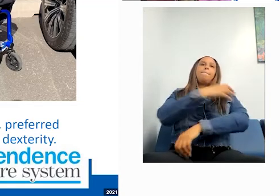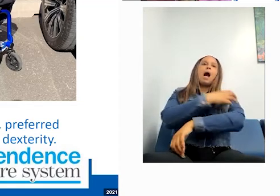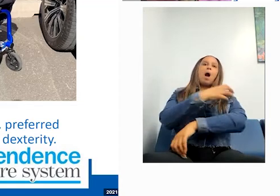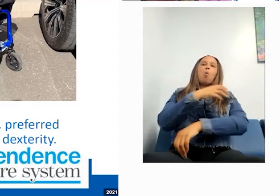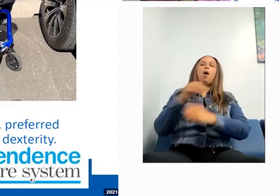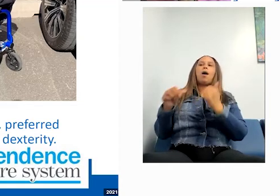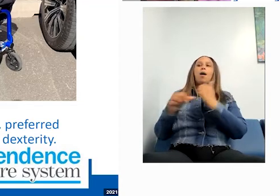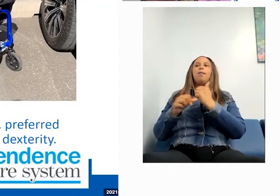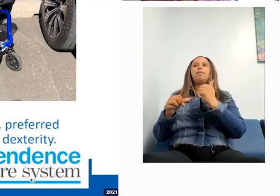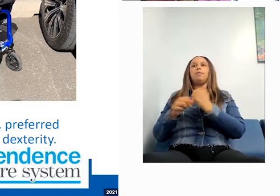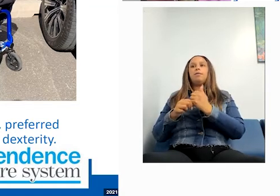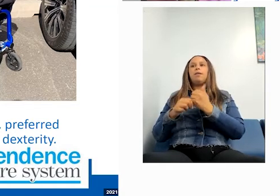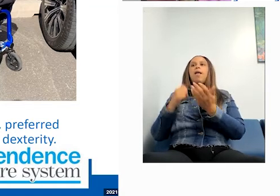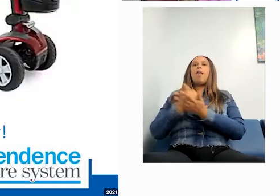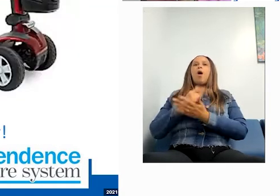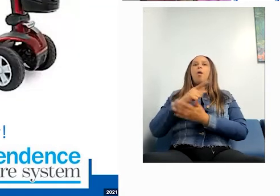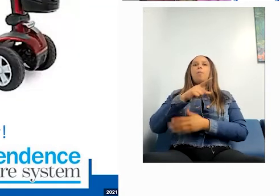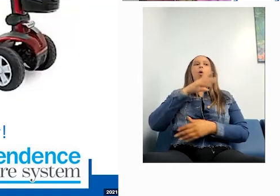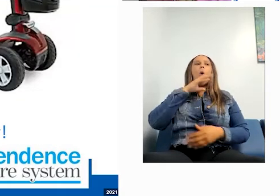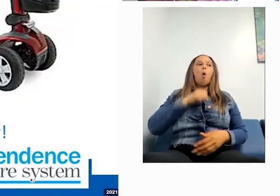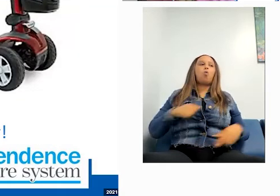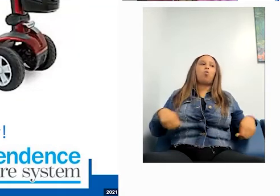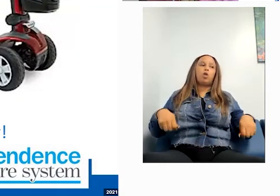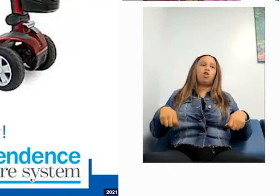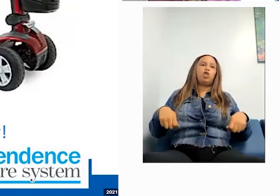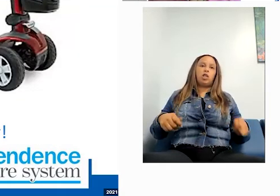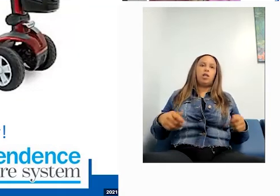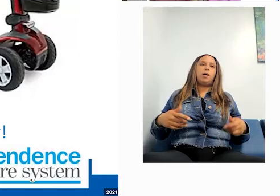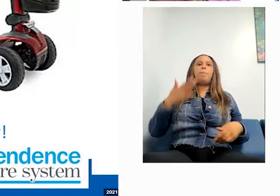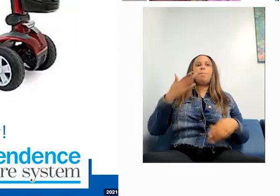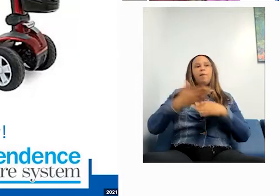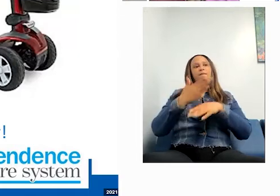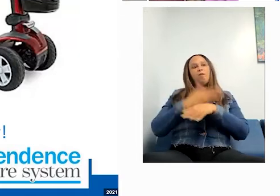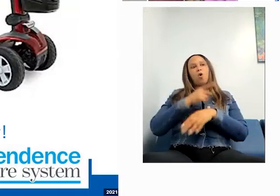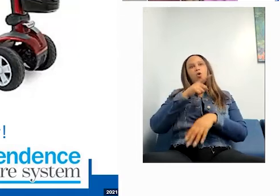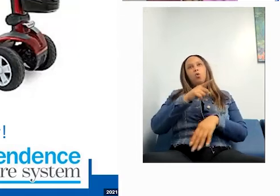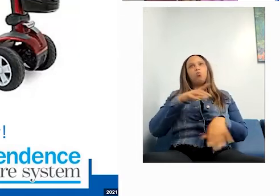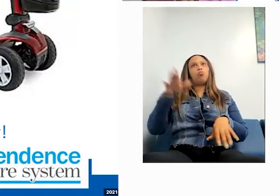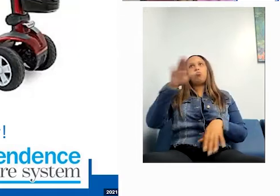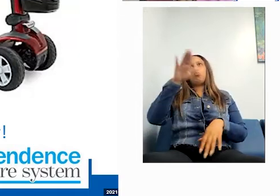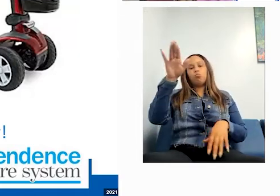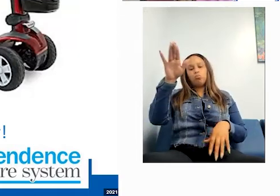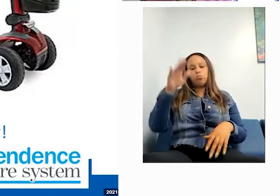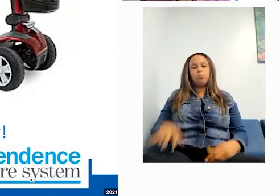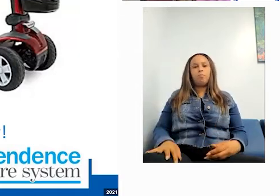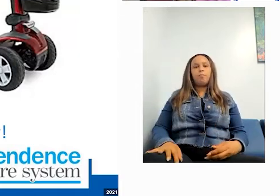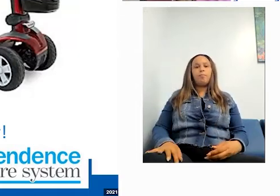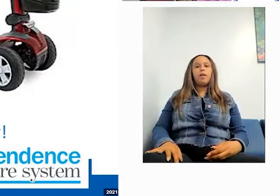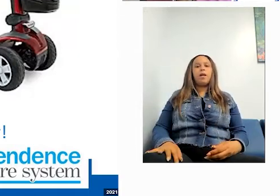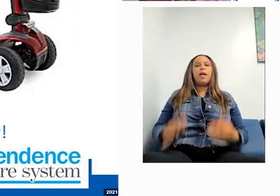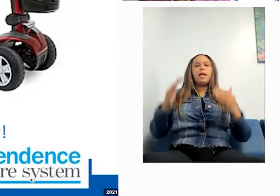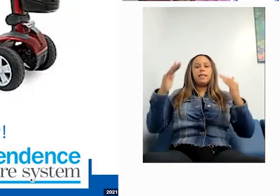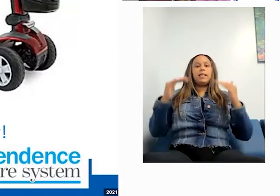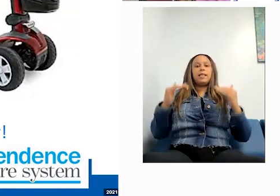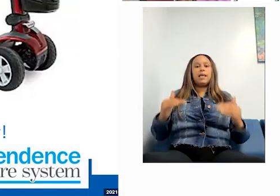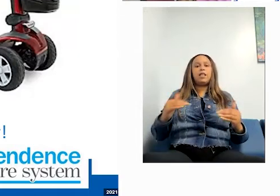before you go to the next category. So in the hierarchy, The next group are